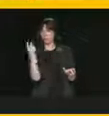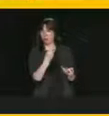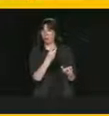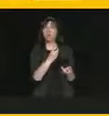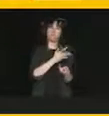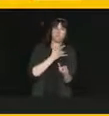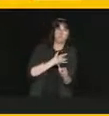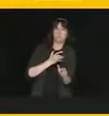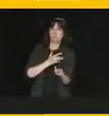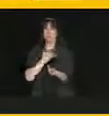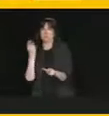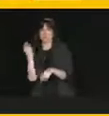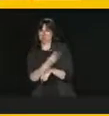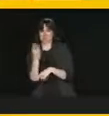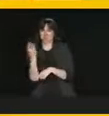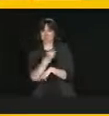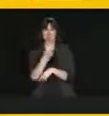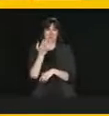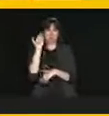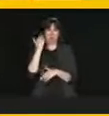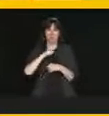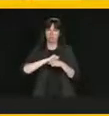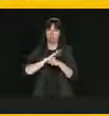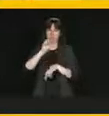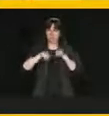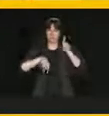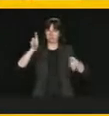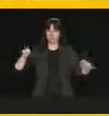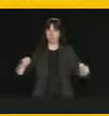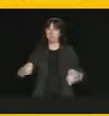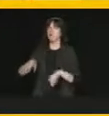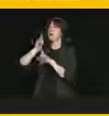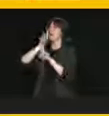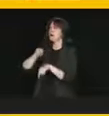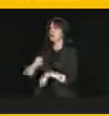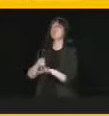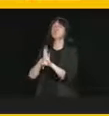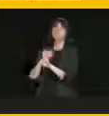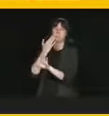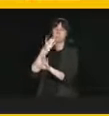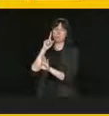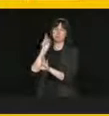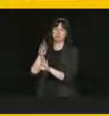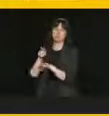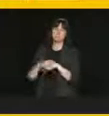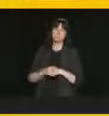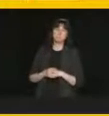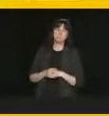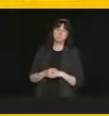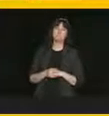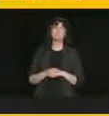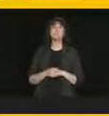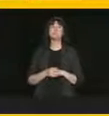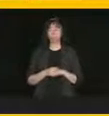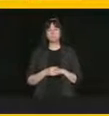between provinces? Well, that's a very good question, Mélanie. First of all,